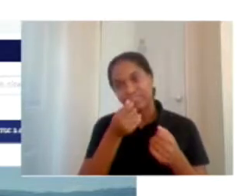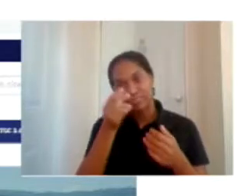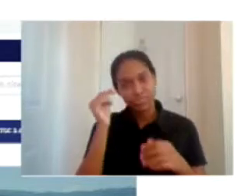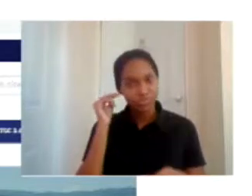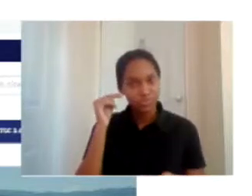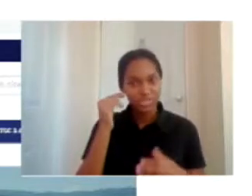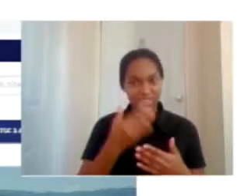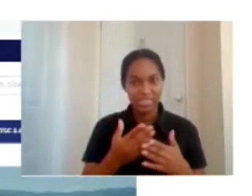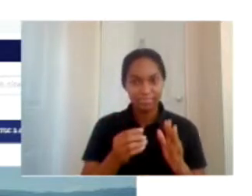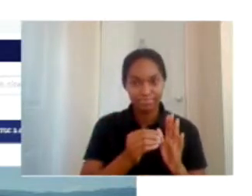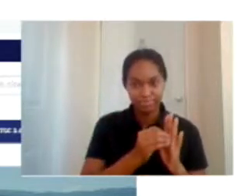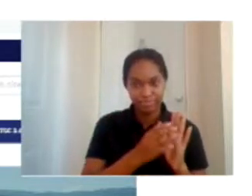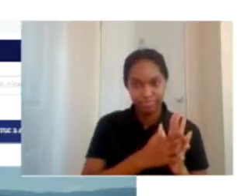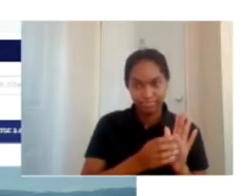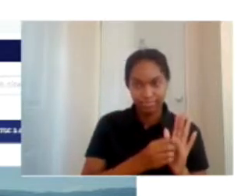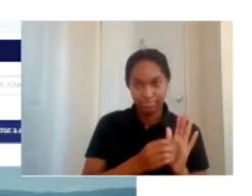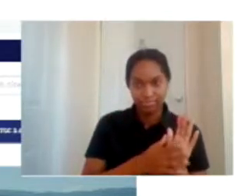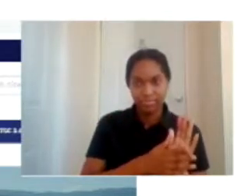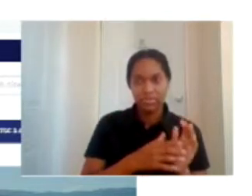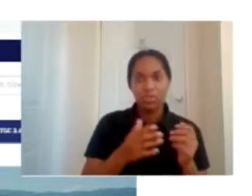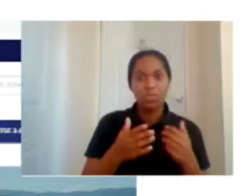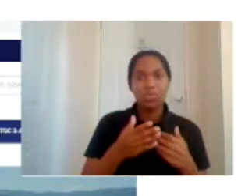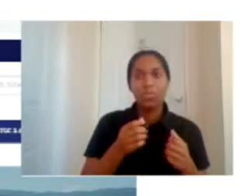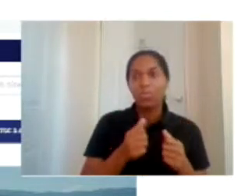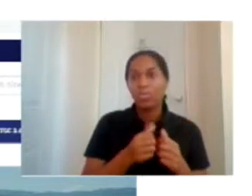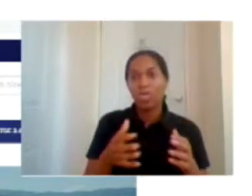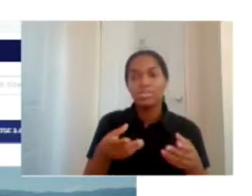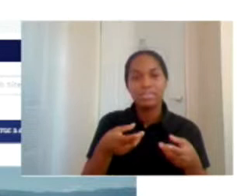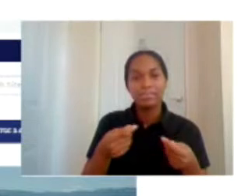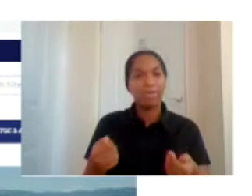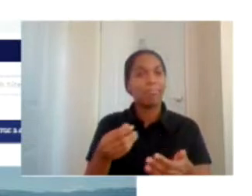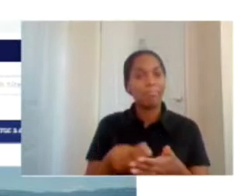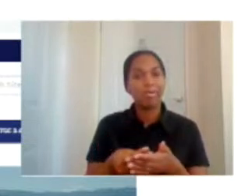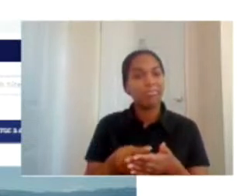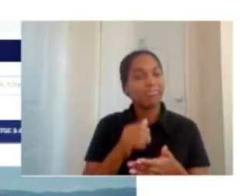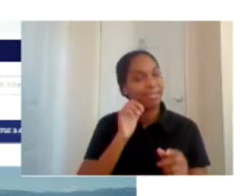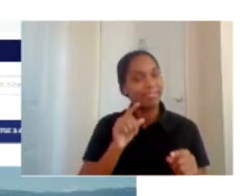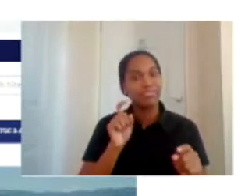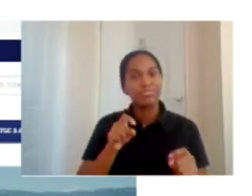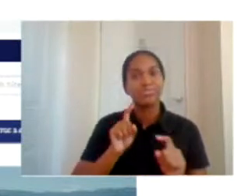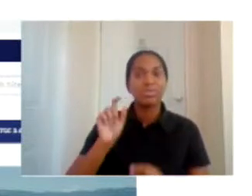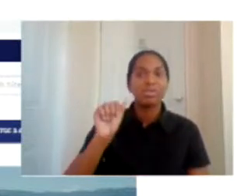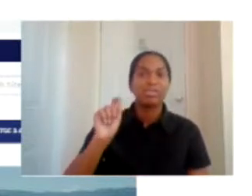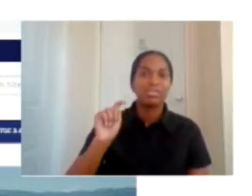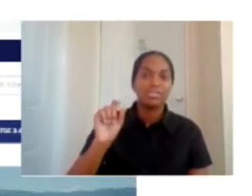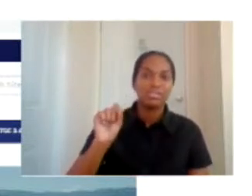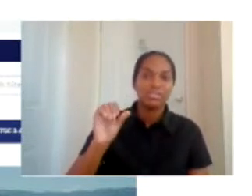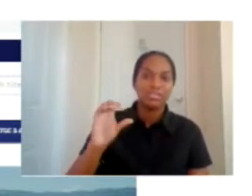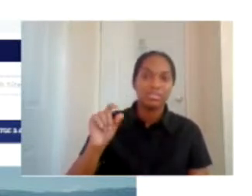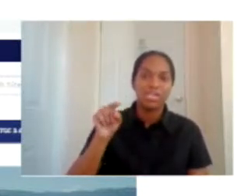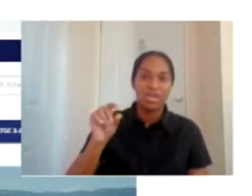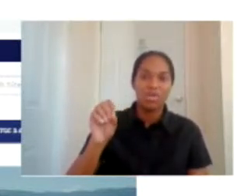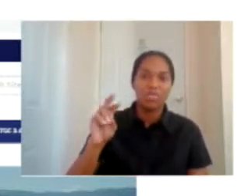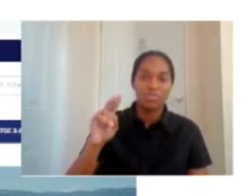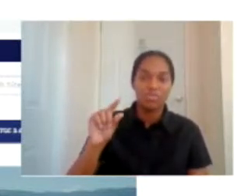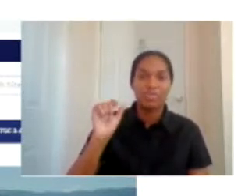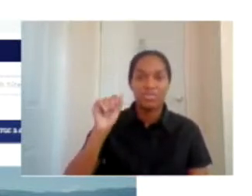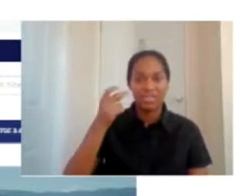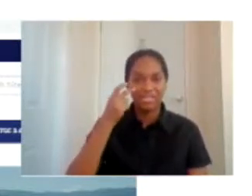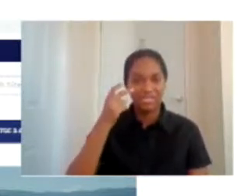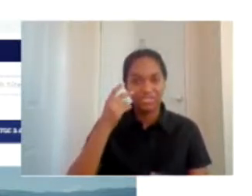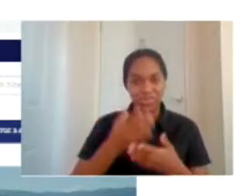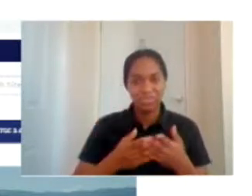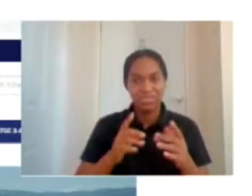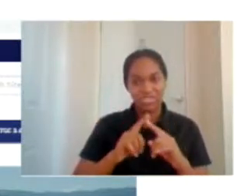items. So without spending a dime, all you have to do is go to atsc.org and you can see some of the latest